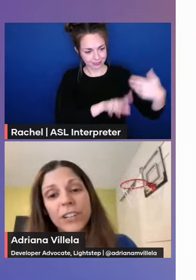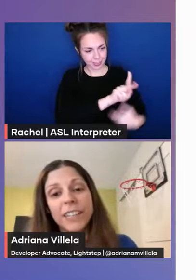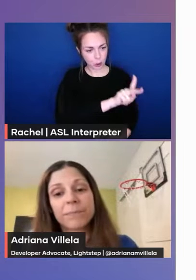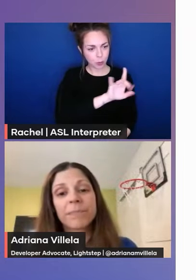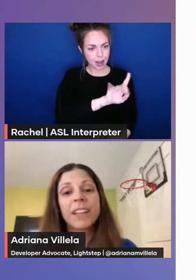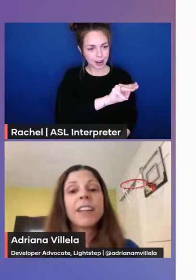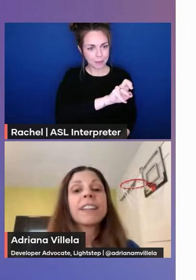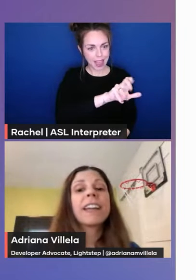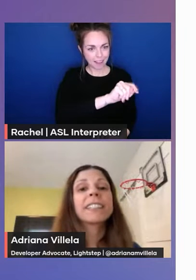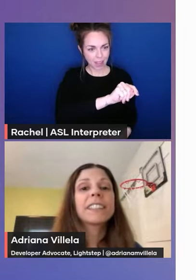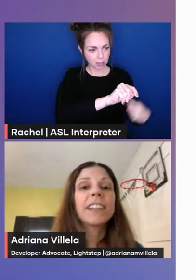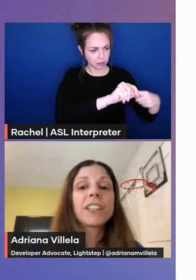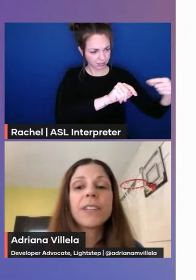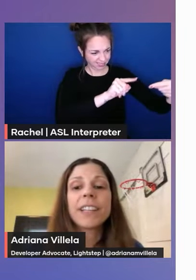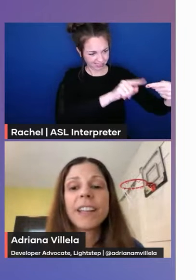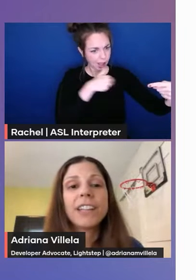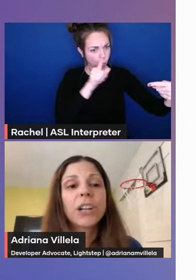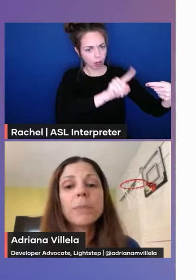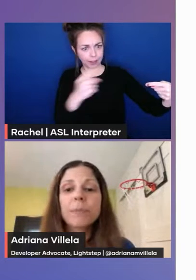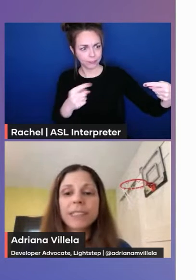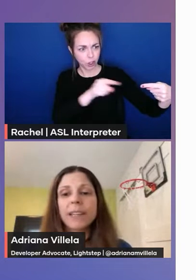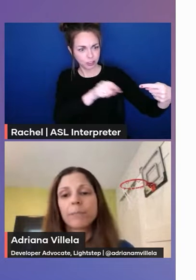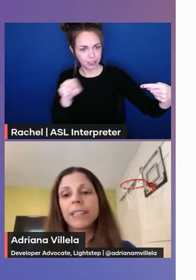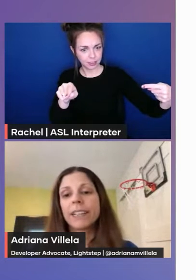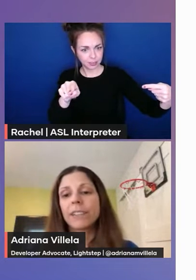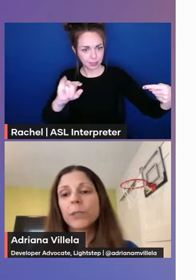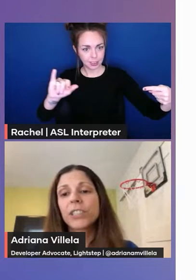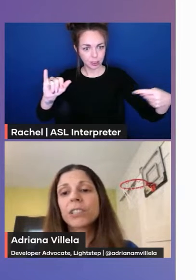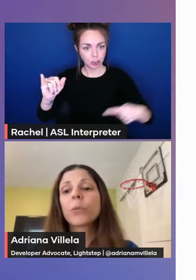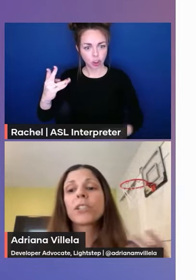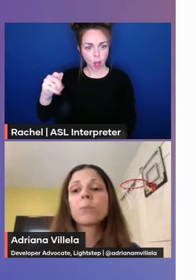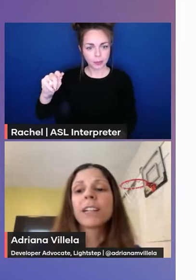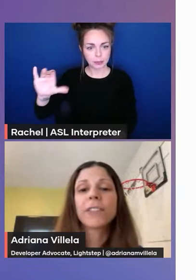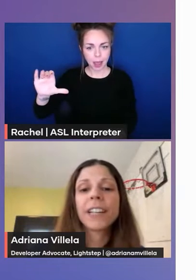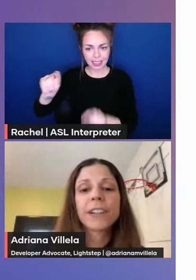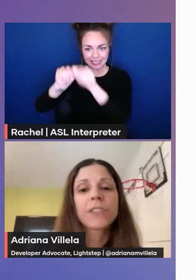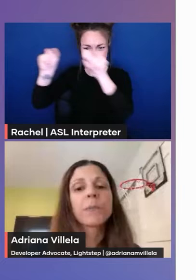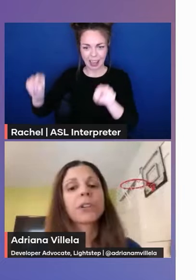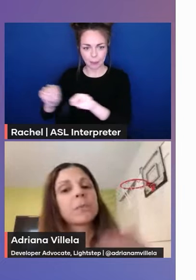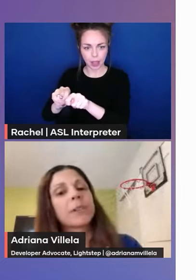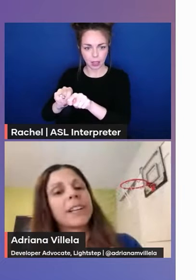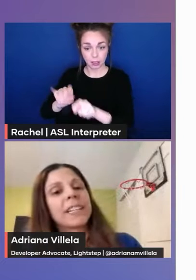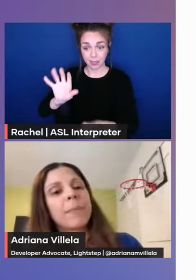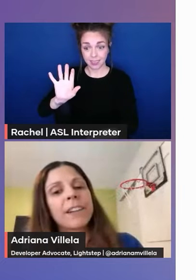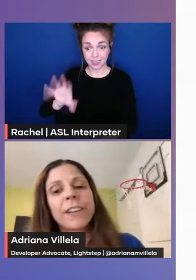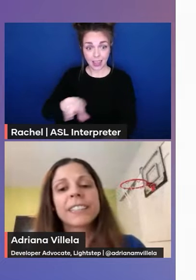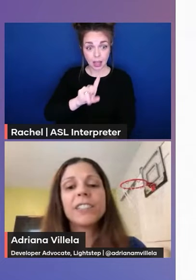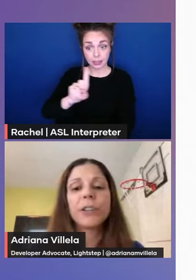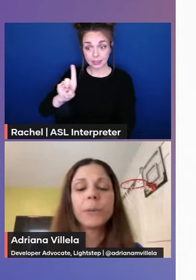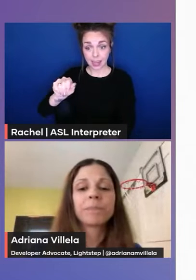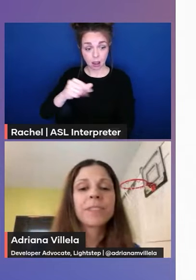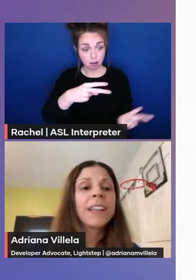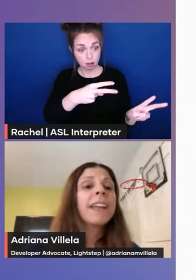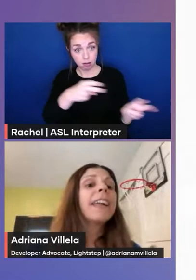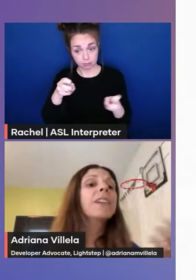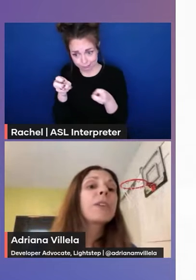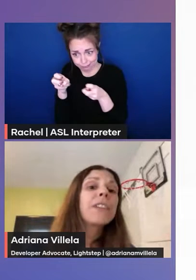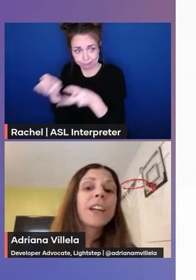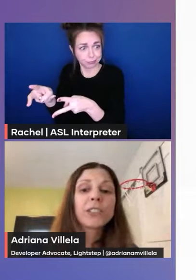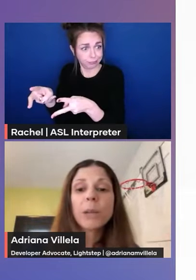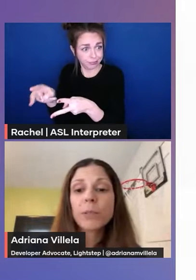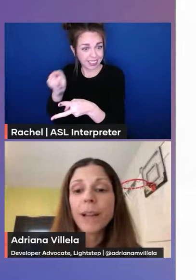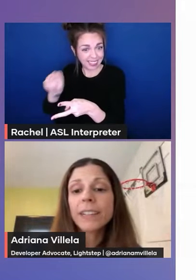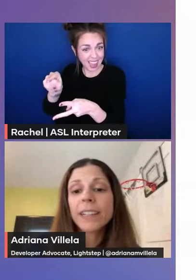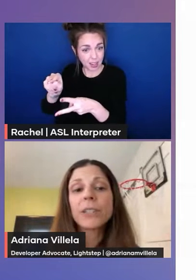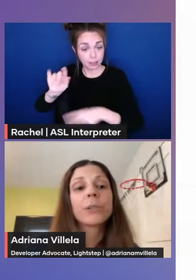be converting. Next, you need a job spec template, which is where you'll plug the data from your Kubernetes manifest into. And